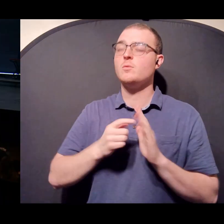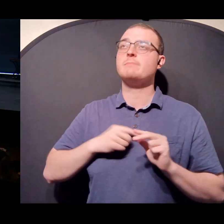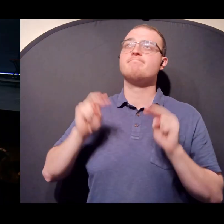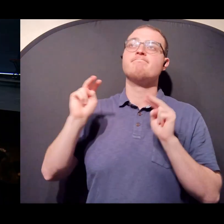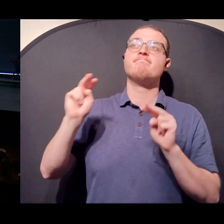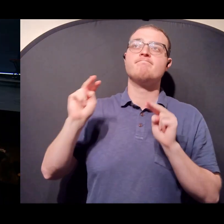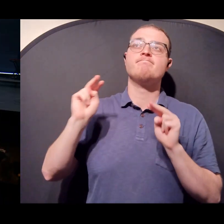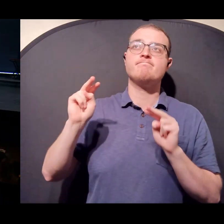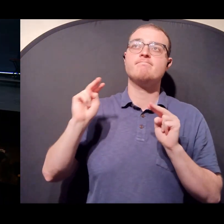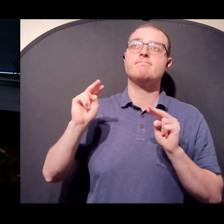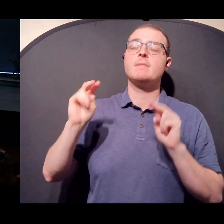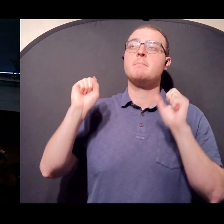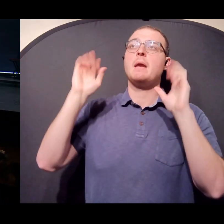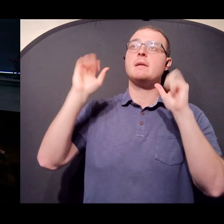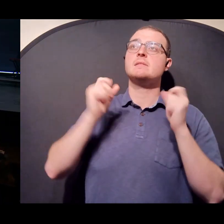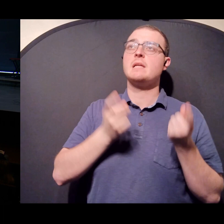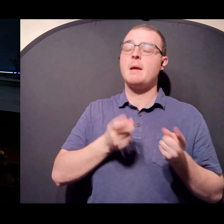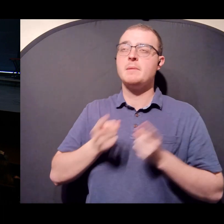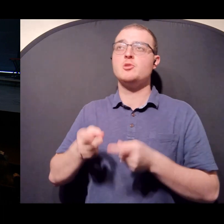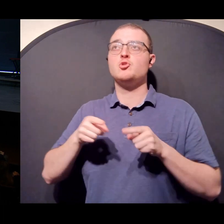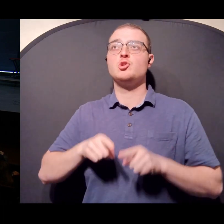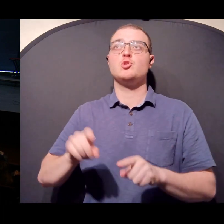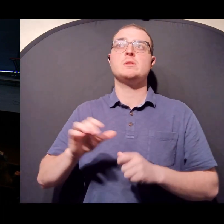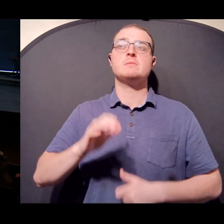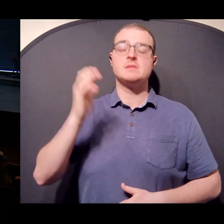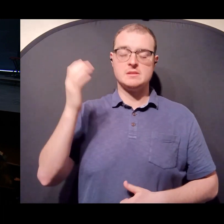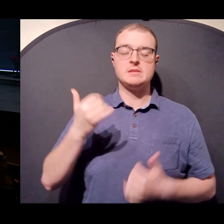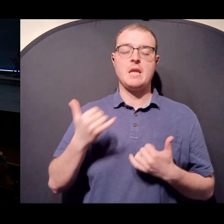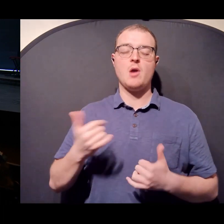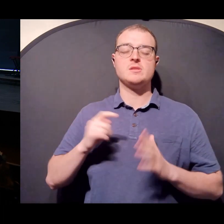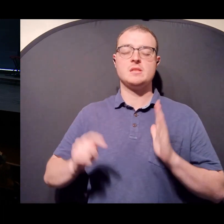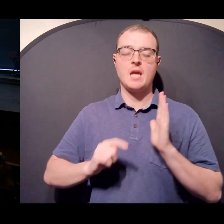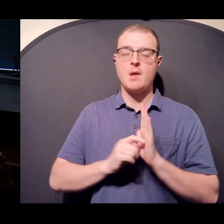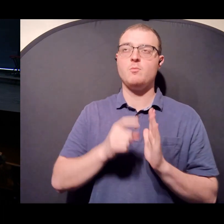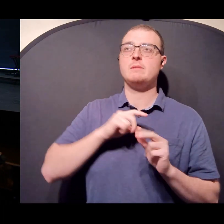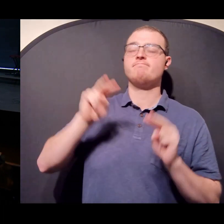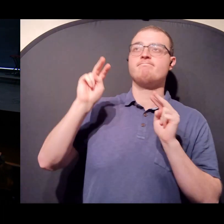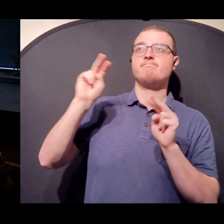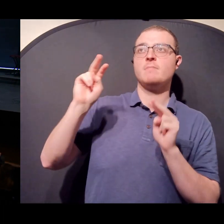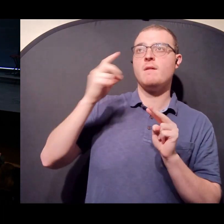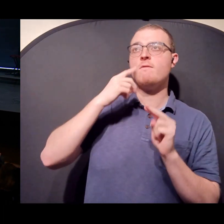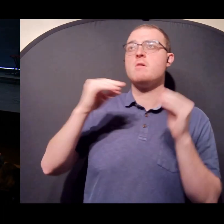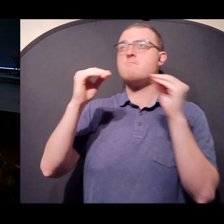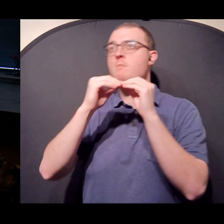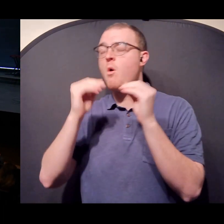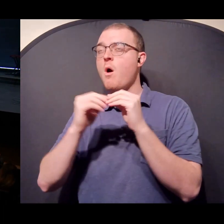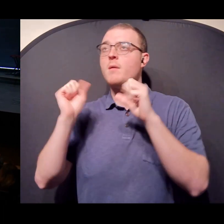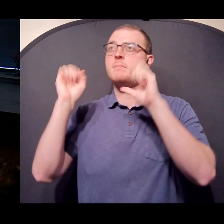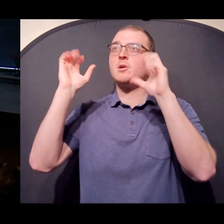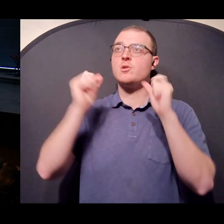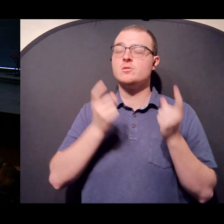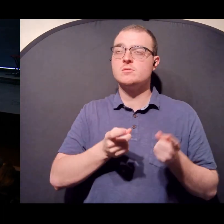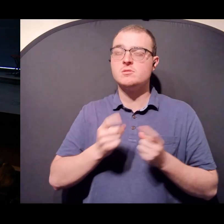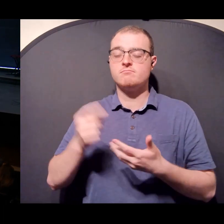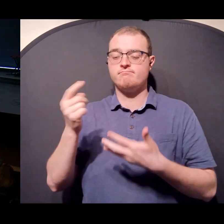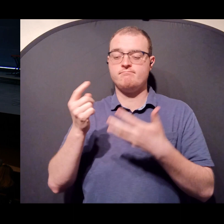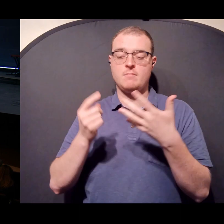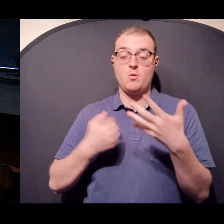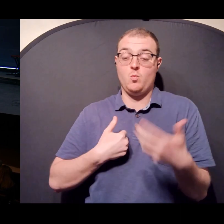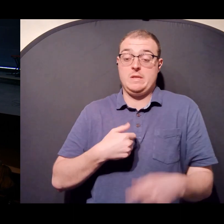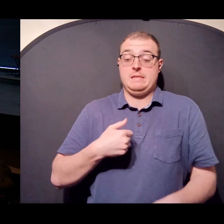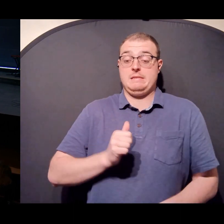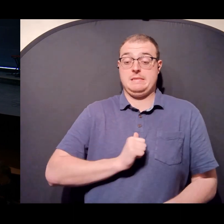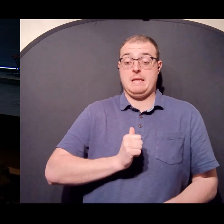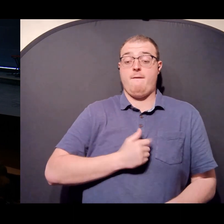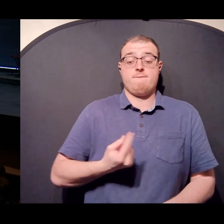We expect great things at Christmas. This is the season where we believe you for more. We believe you for miracles. We believe you to